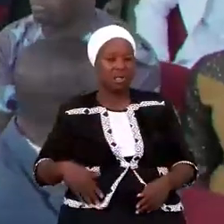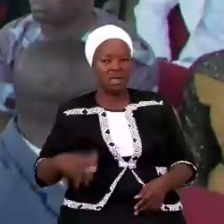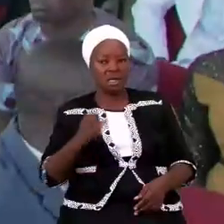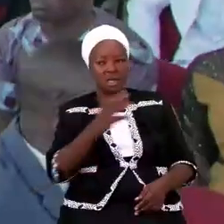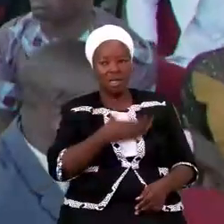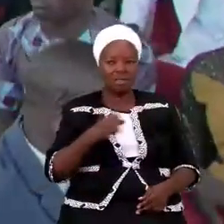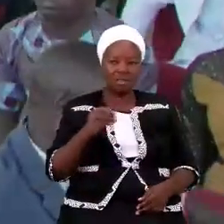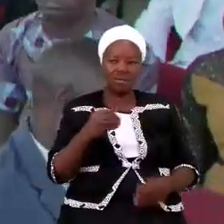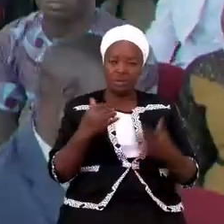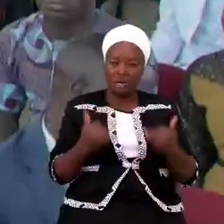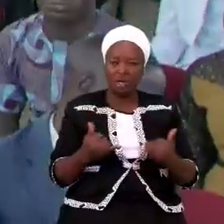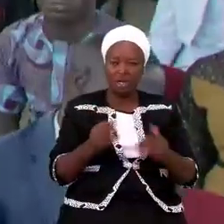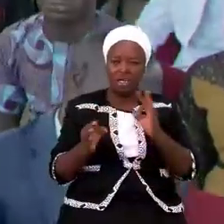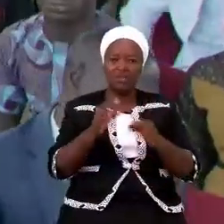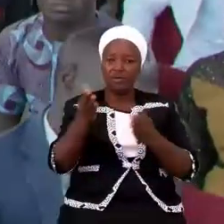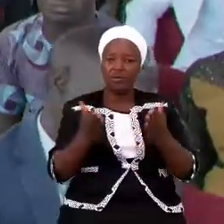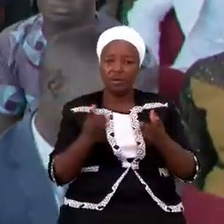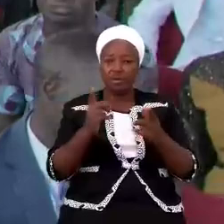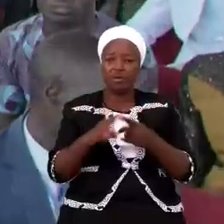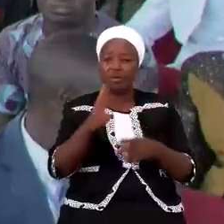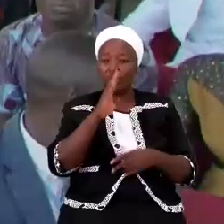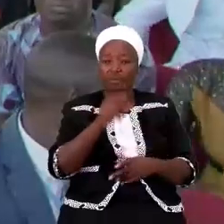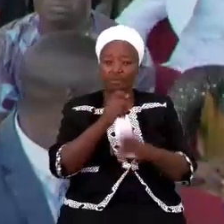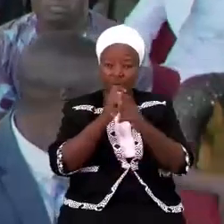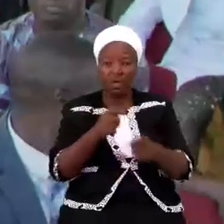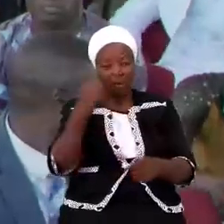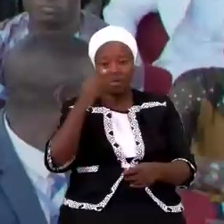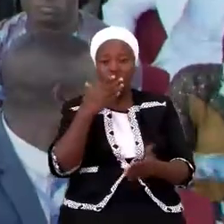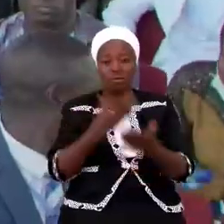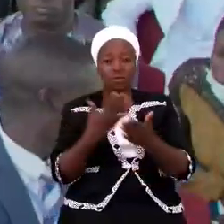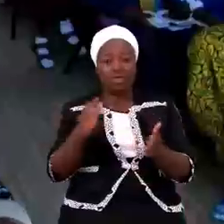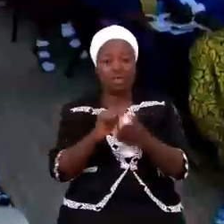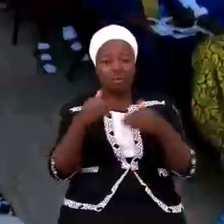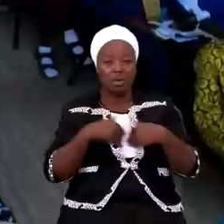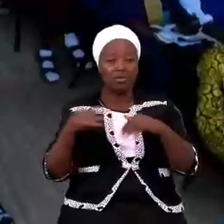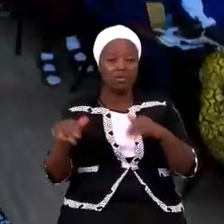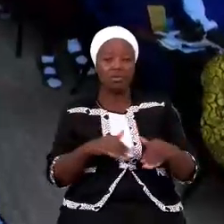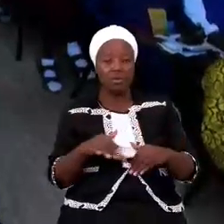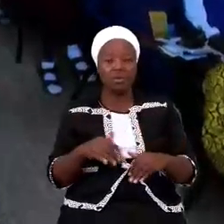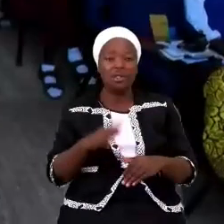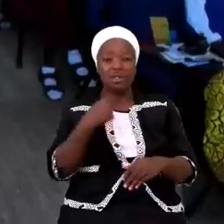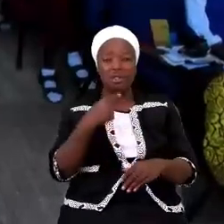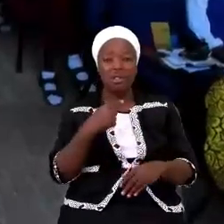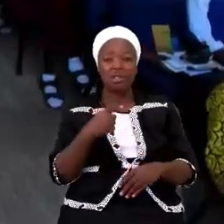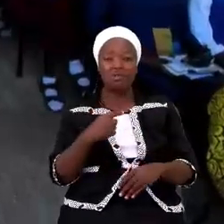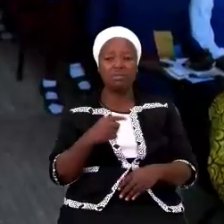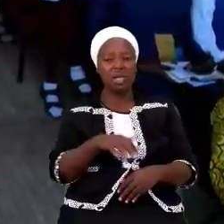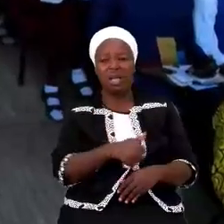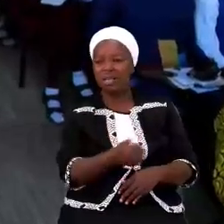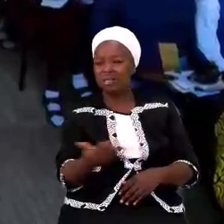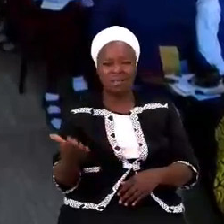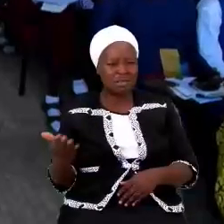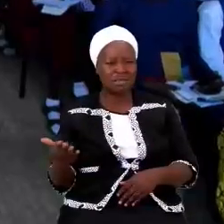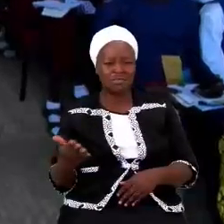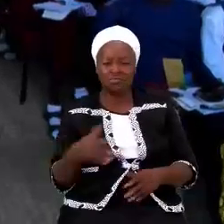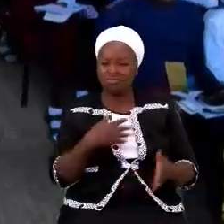it says, whatsoever ye do, do it heartily, wholeheartedly, as to the